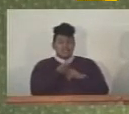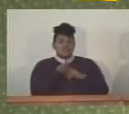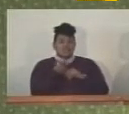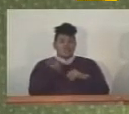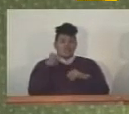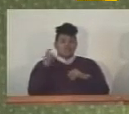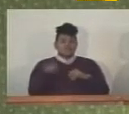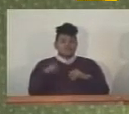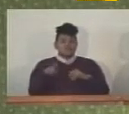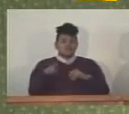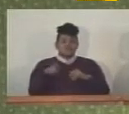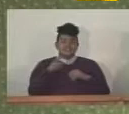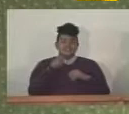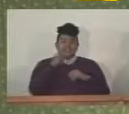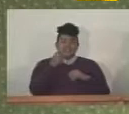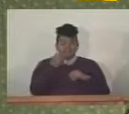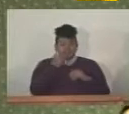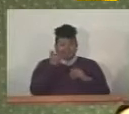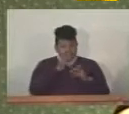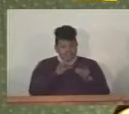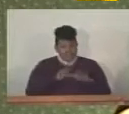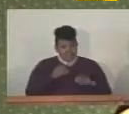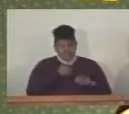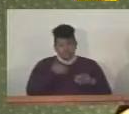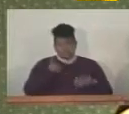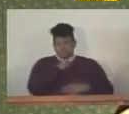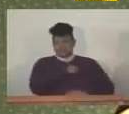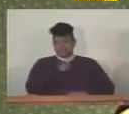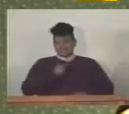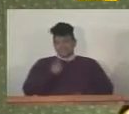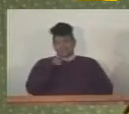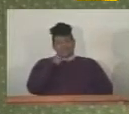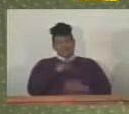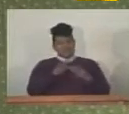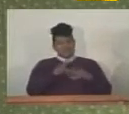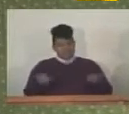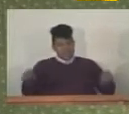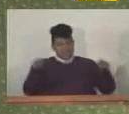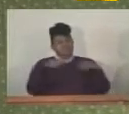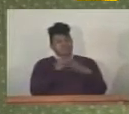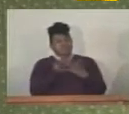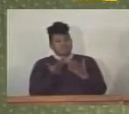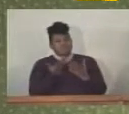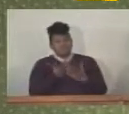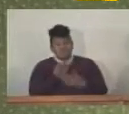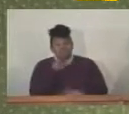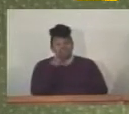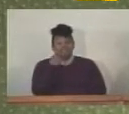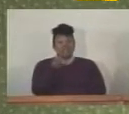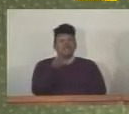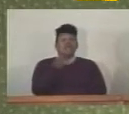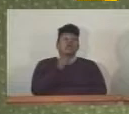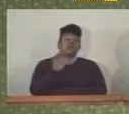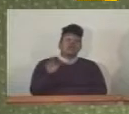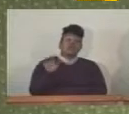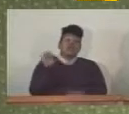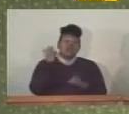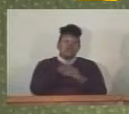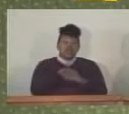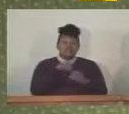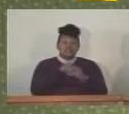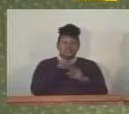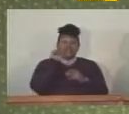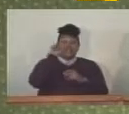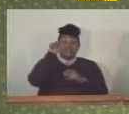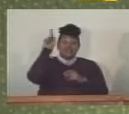I should pass his best regards to the members of the Senate and to indicate that following their elections in